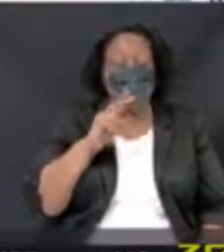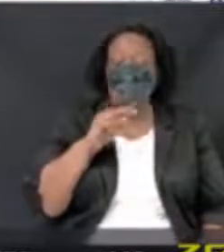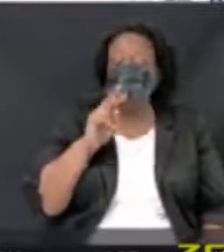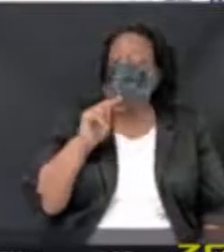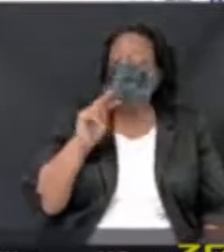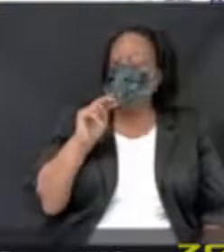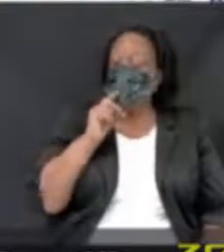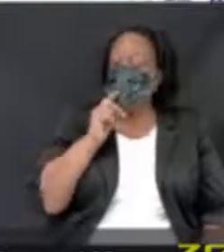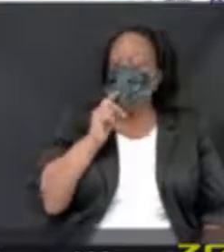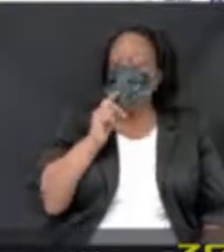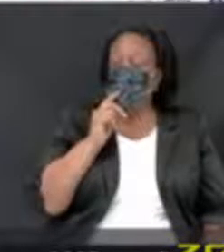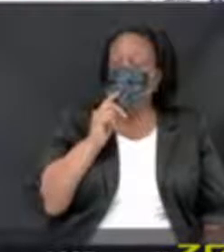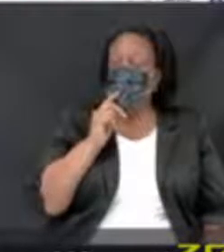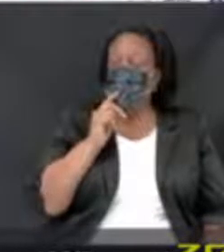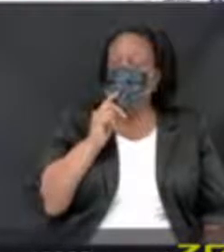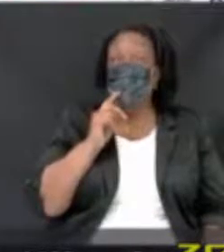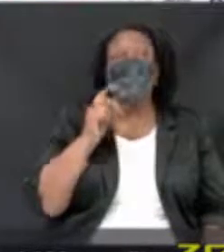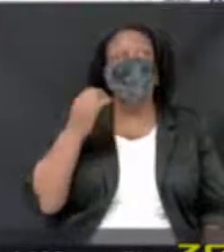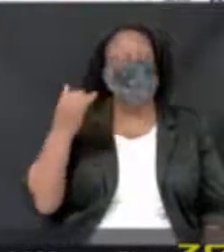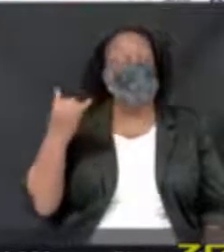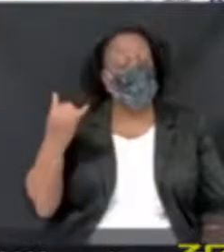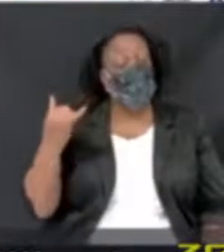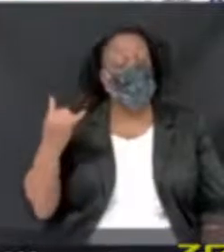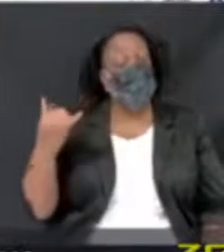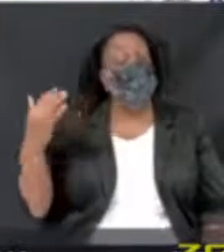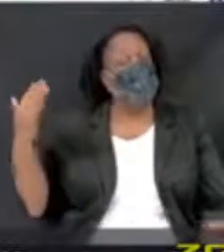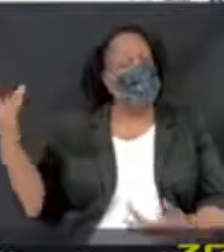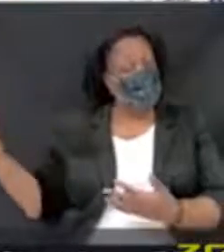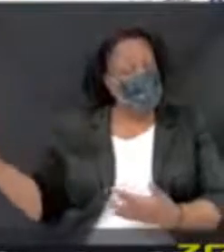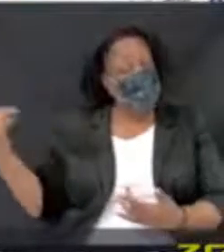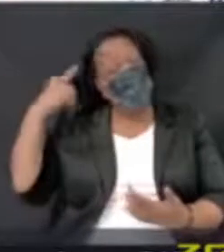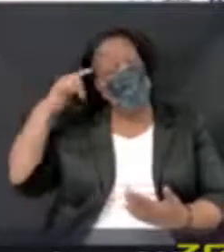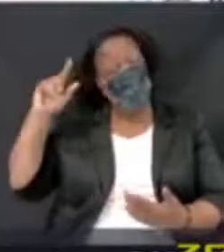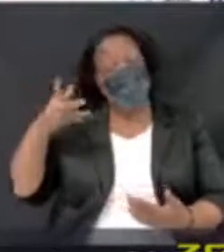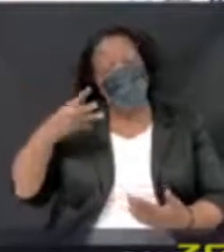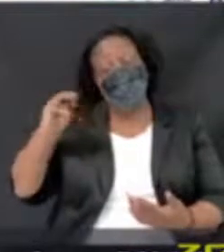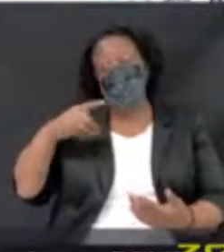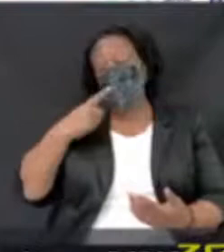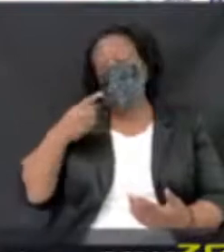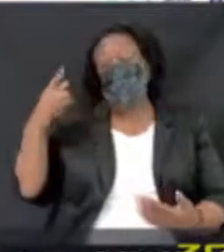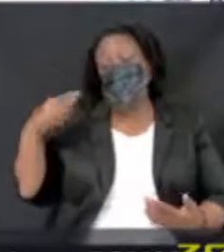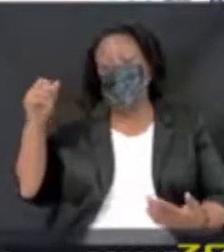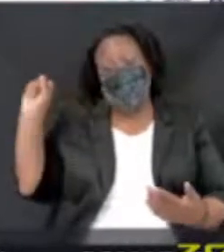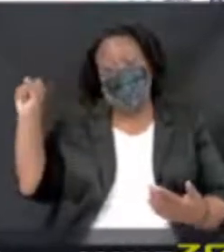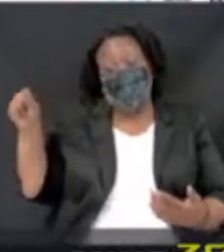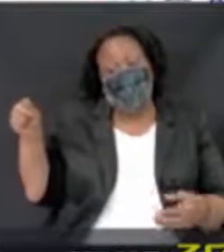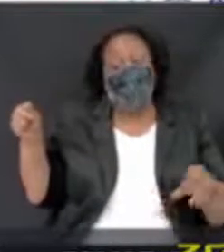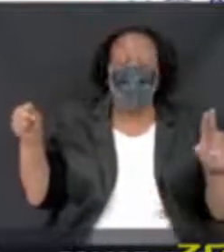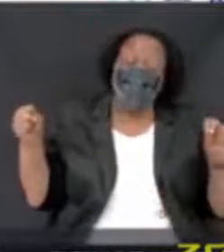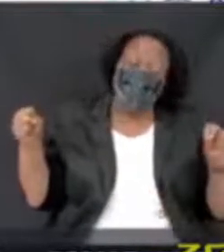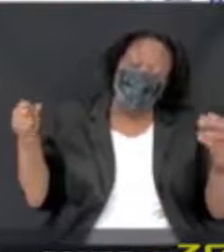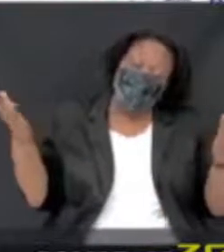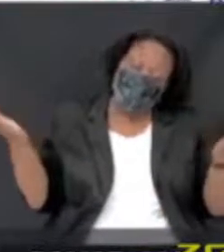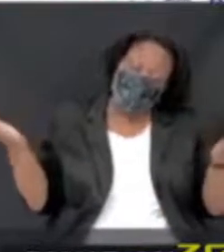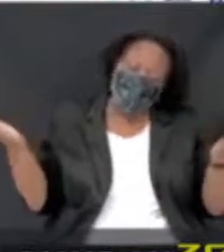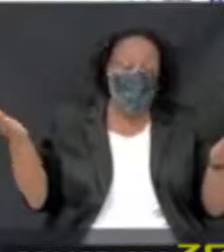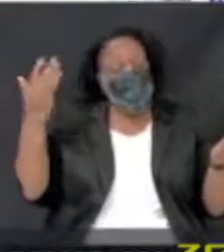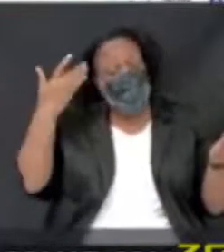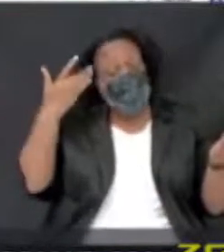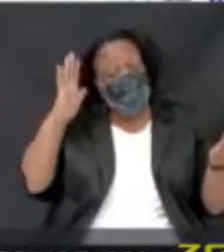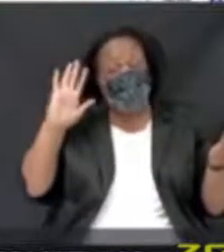the carnival would take place in St. Kitts and Nevis for 2021 into 2022.